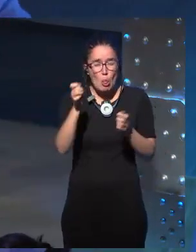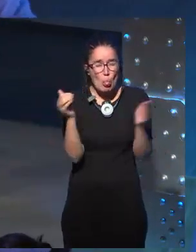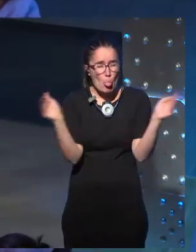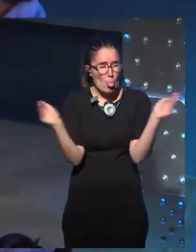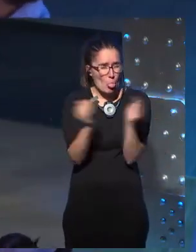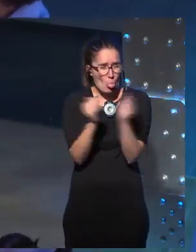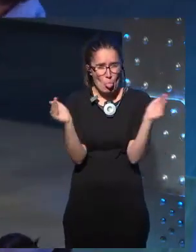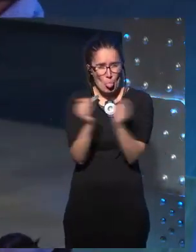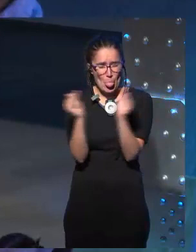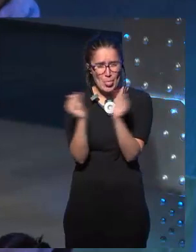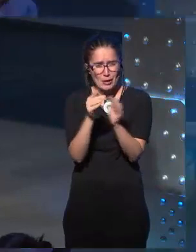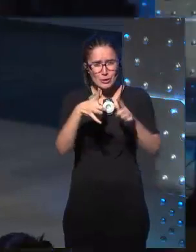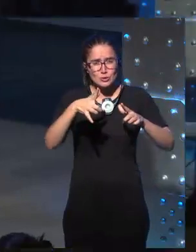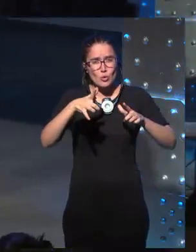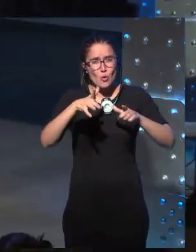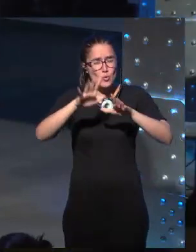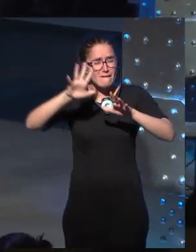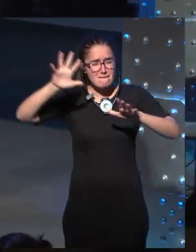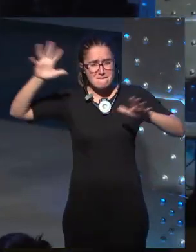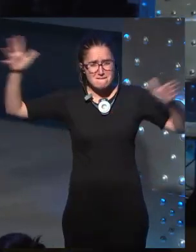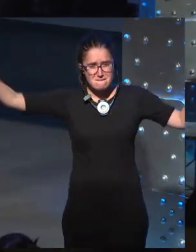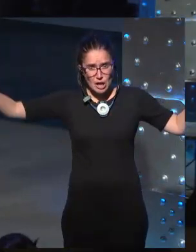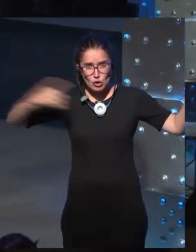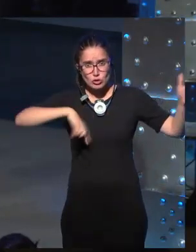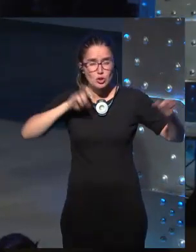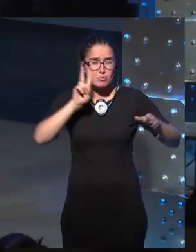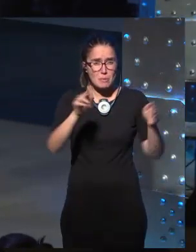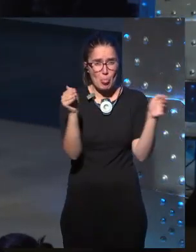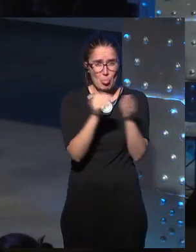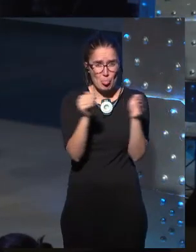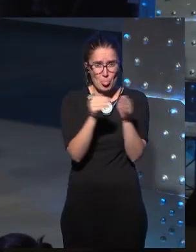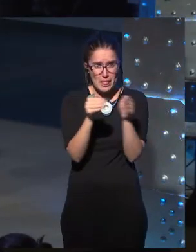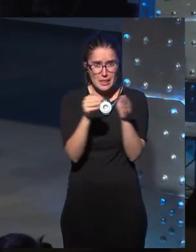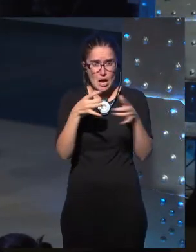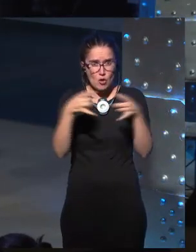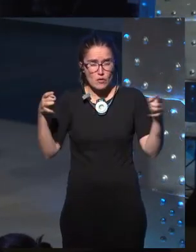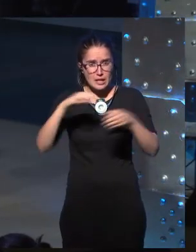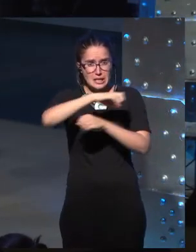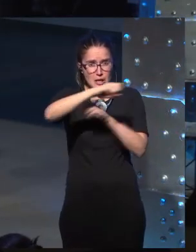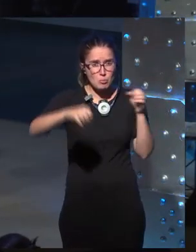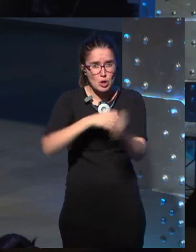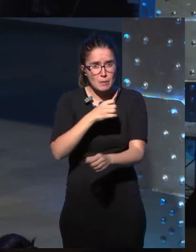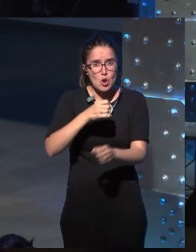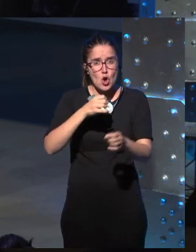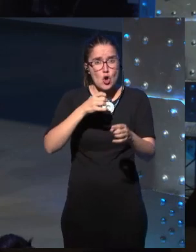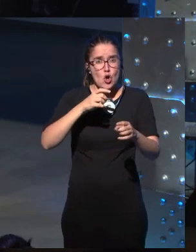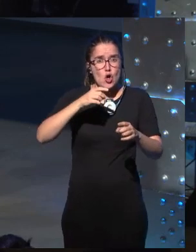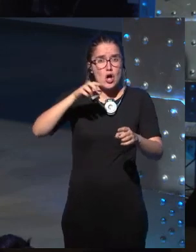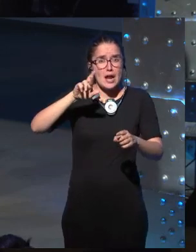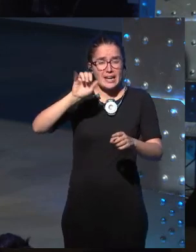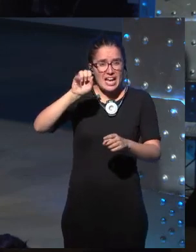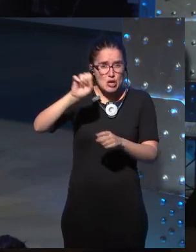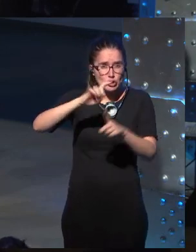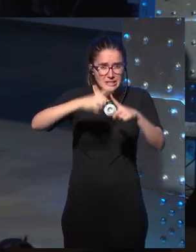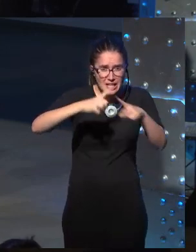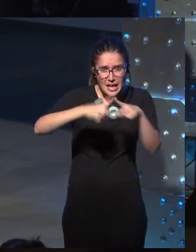a much wider range of electromagnetic waves like X-rays, UV light, infrareds,